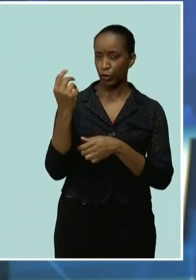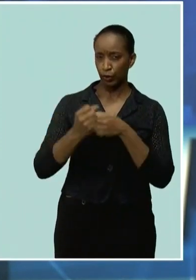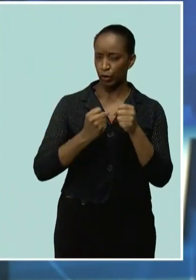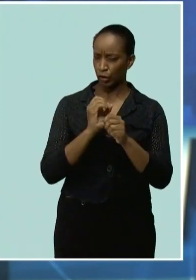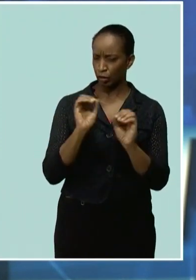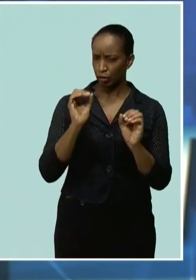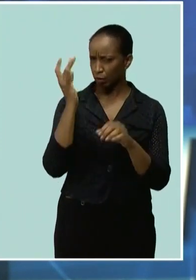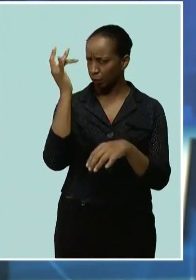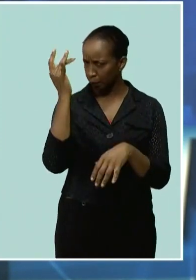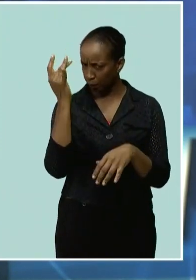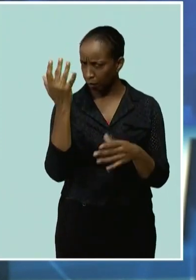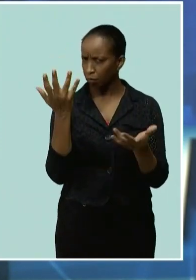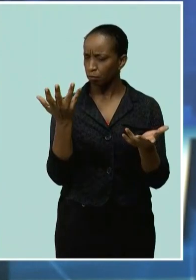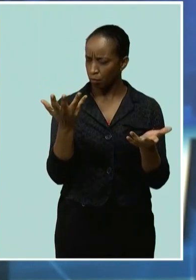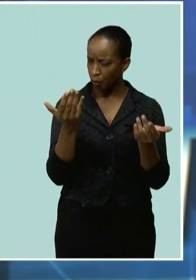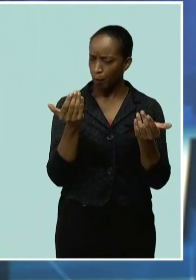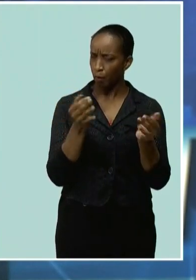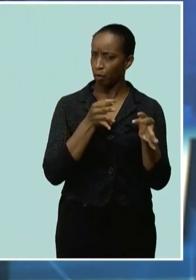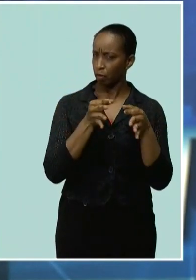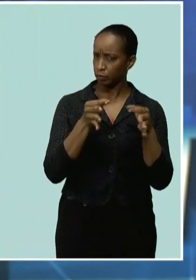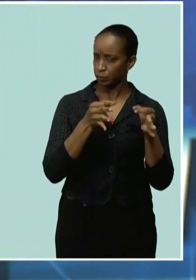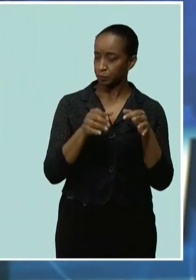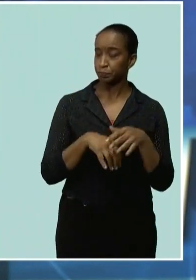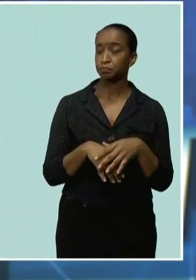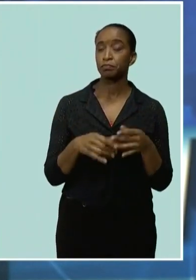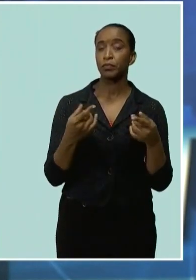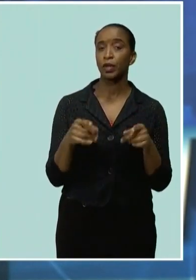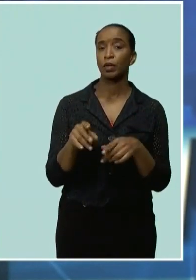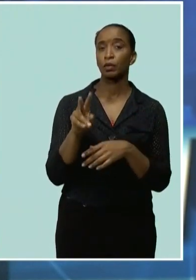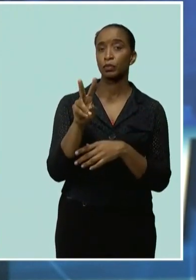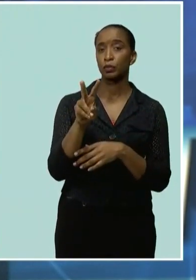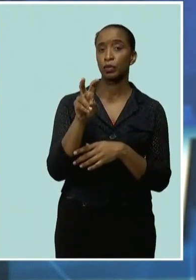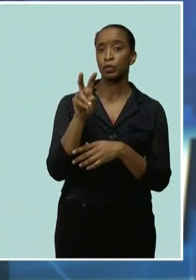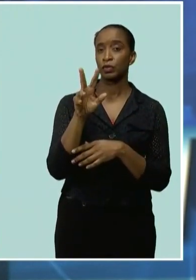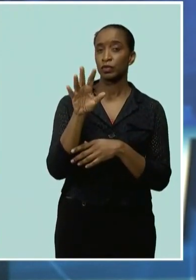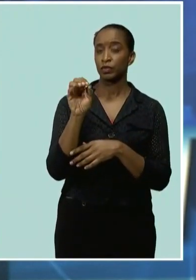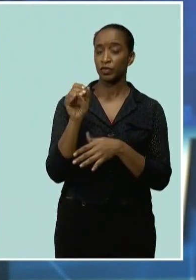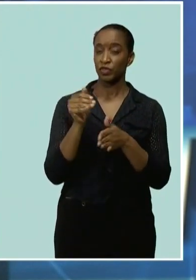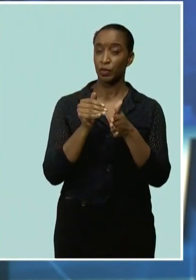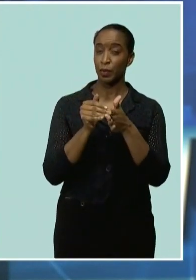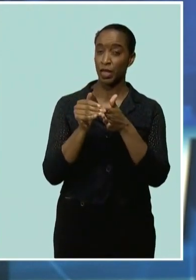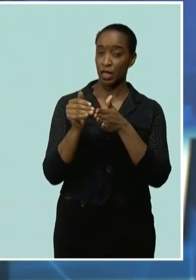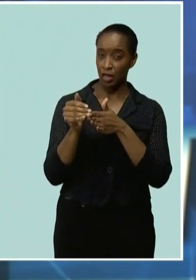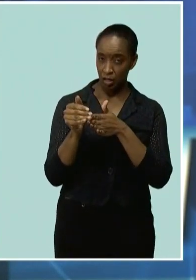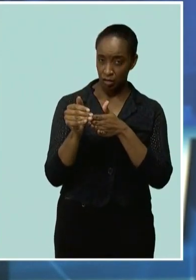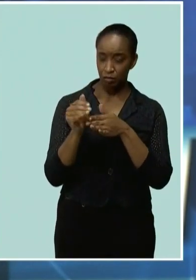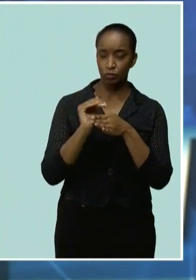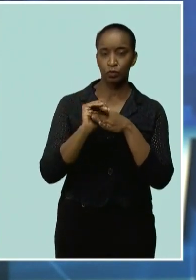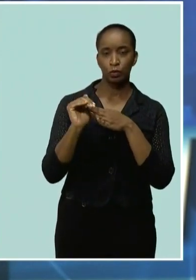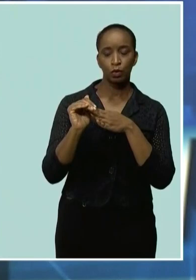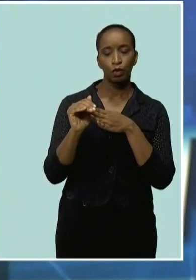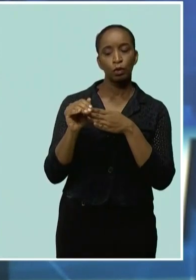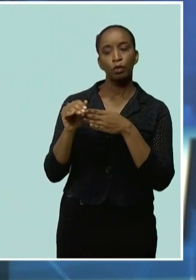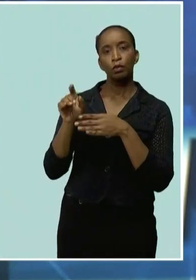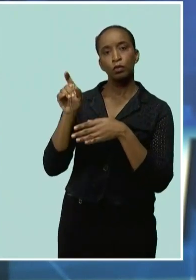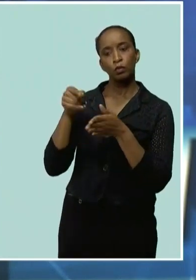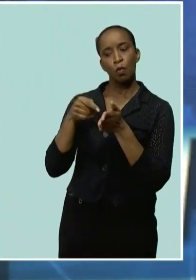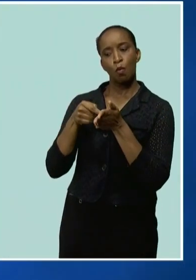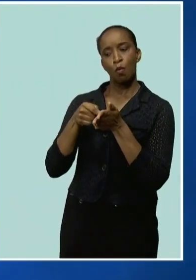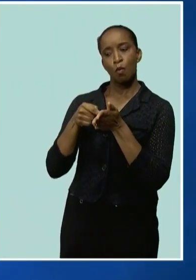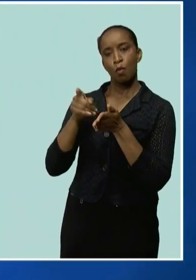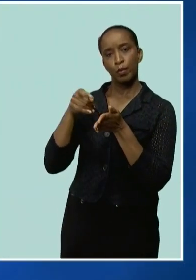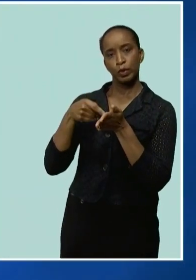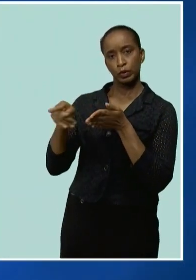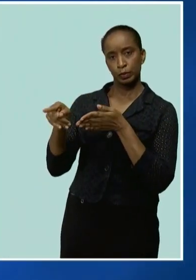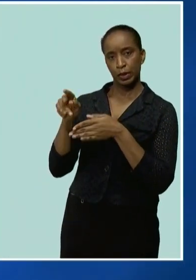Ryan Strawn, the decision resulted in $250 million Barbados dollars being owed to the fund. He highlighted the issue